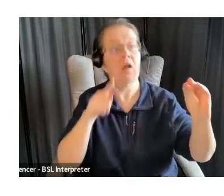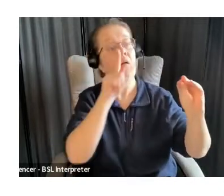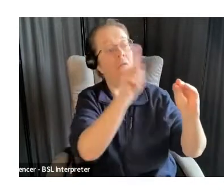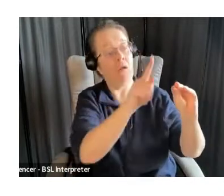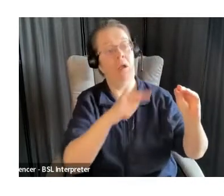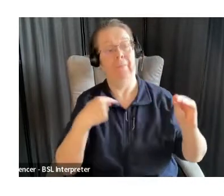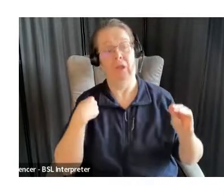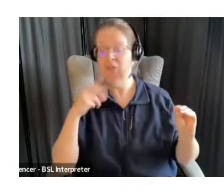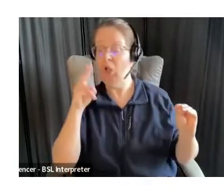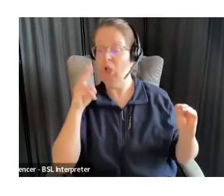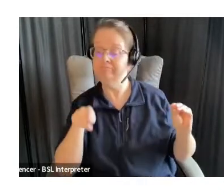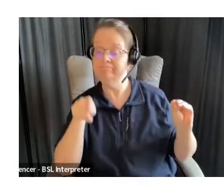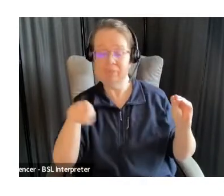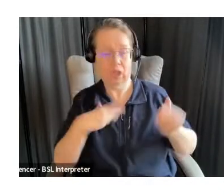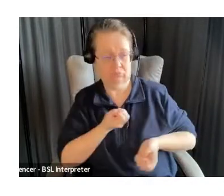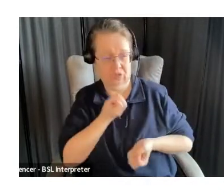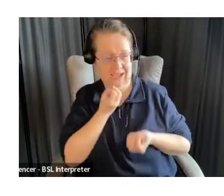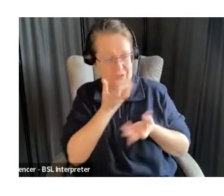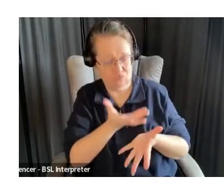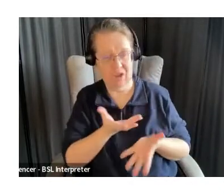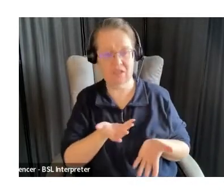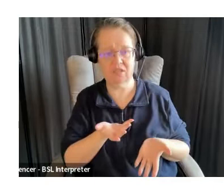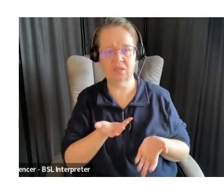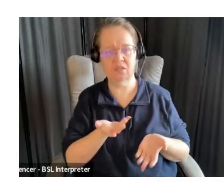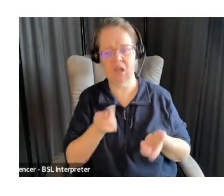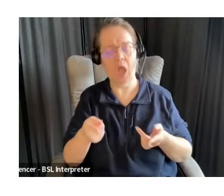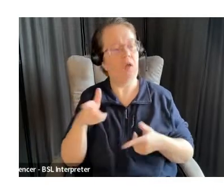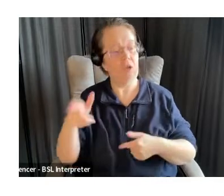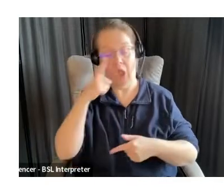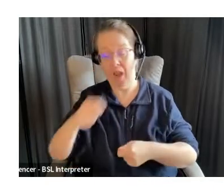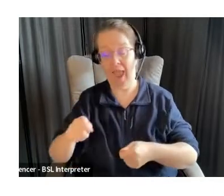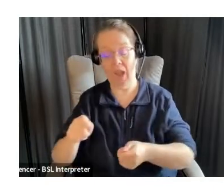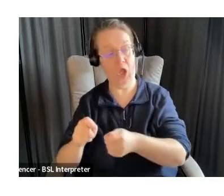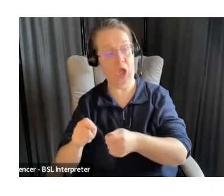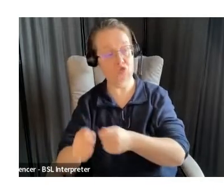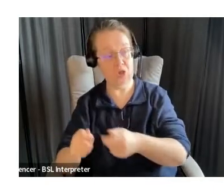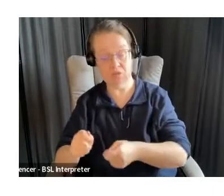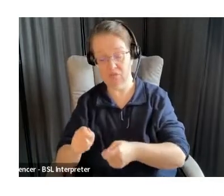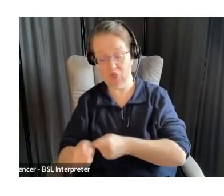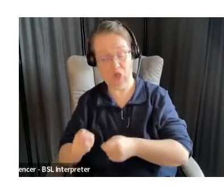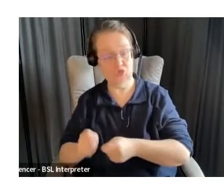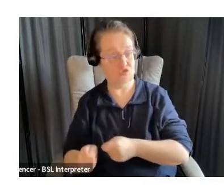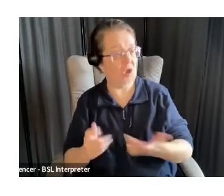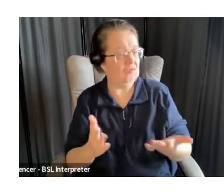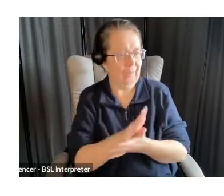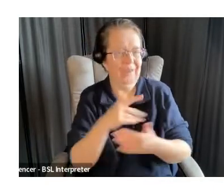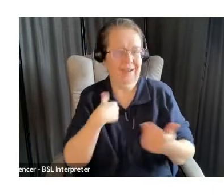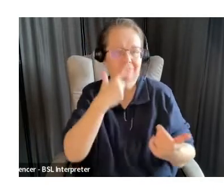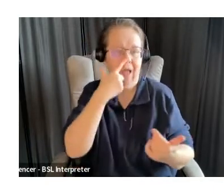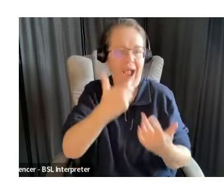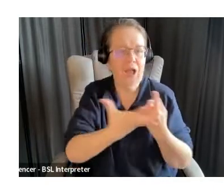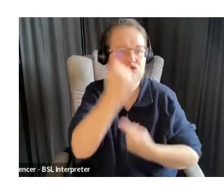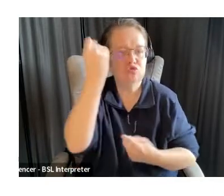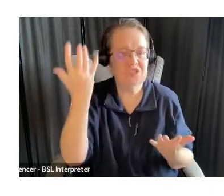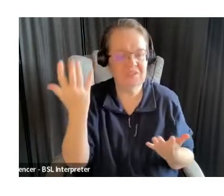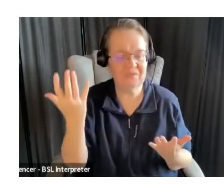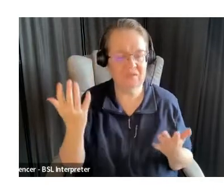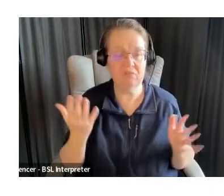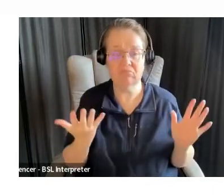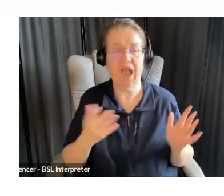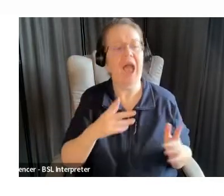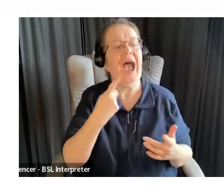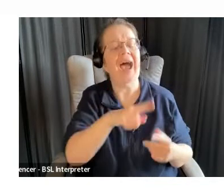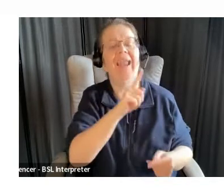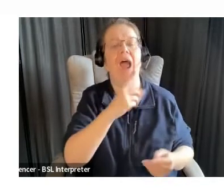simply express, what adjustments you may need and why. That's to help